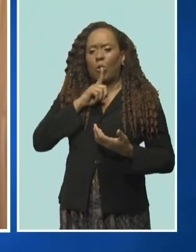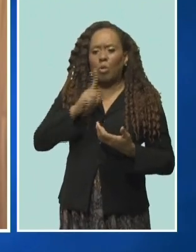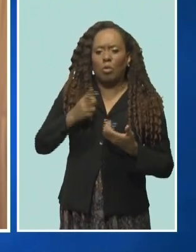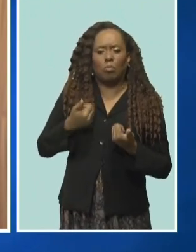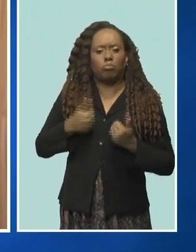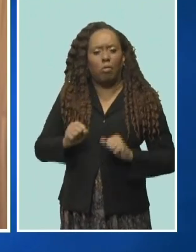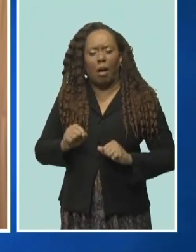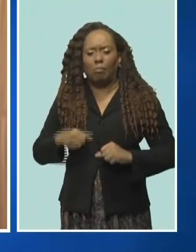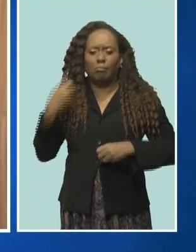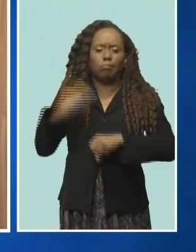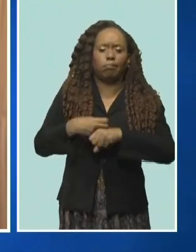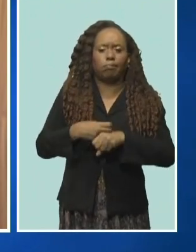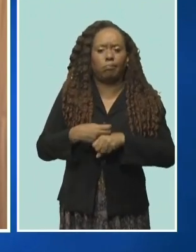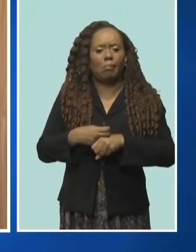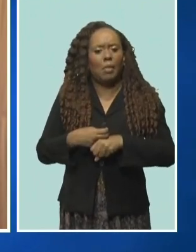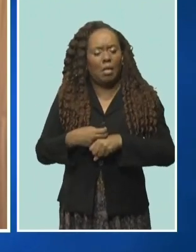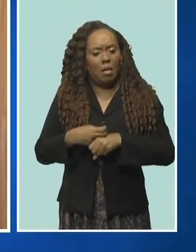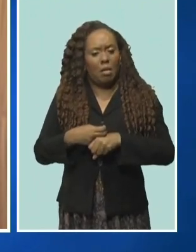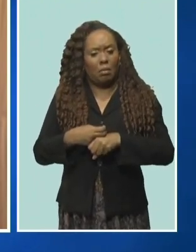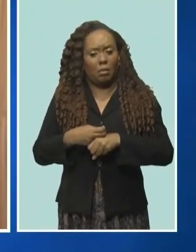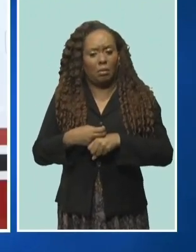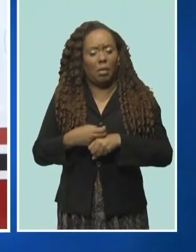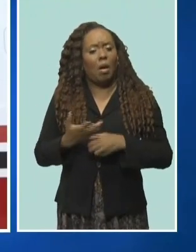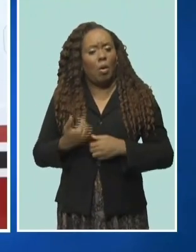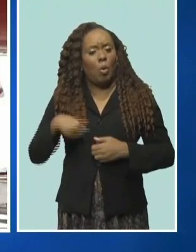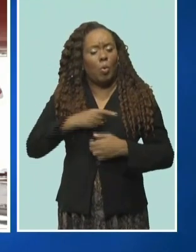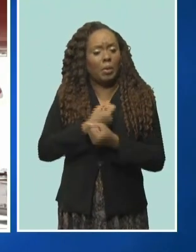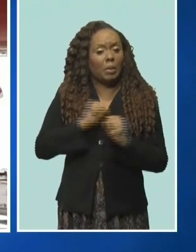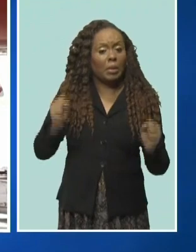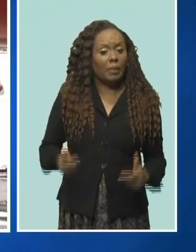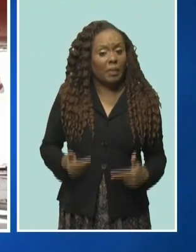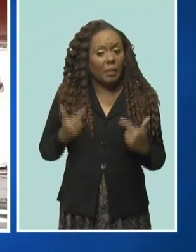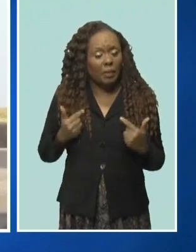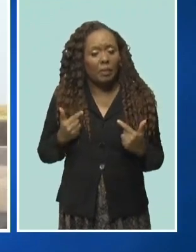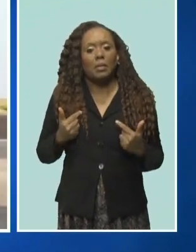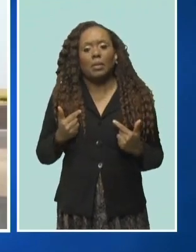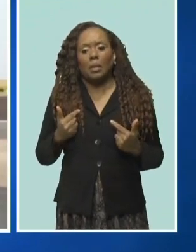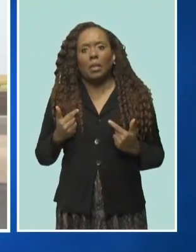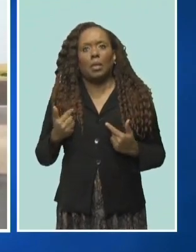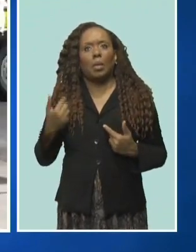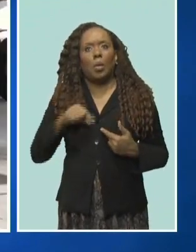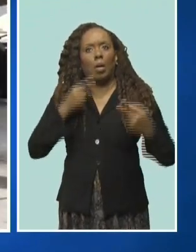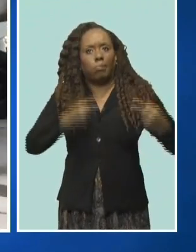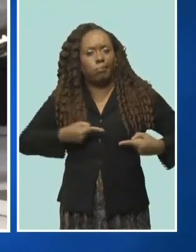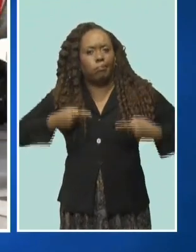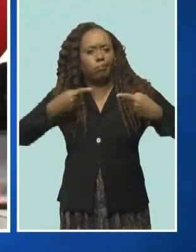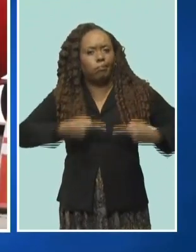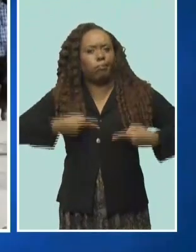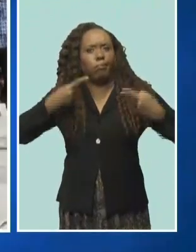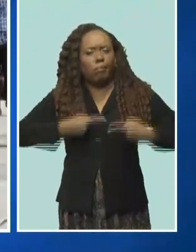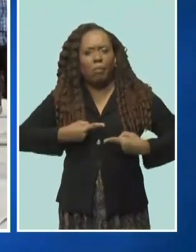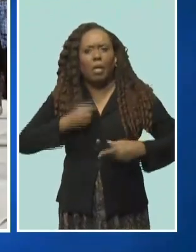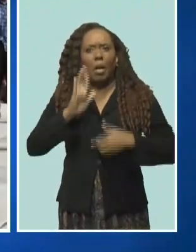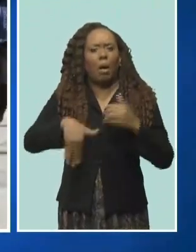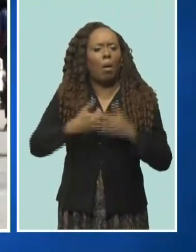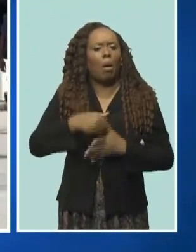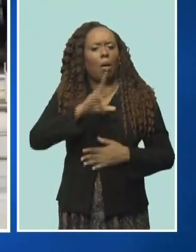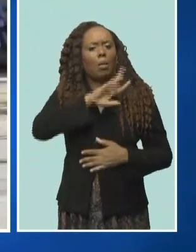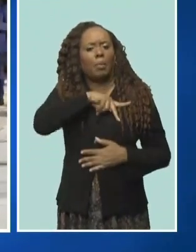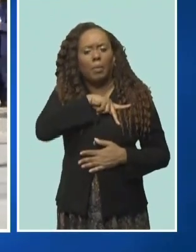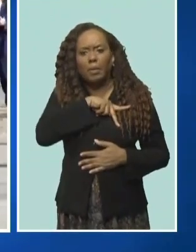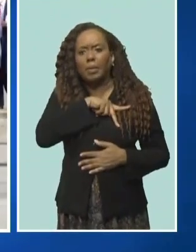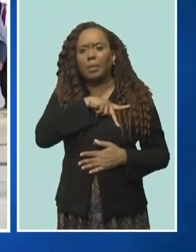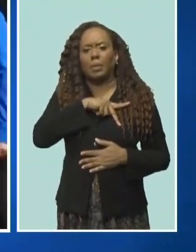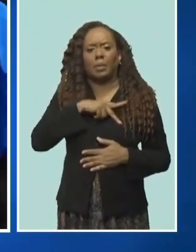of life by saving our dollar. And we've saved lives and livelihoods as we fought to overcome the personal and societal dread